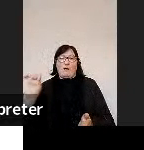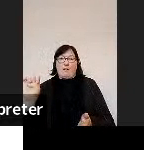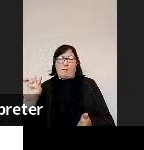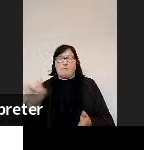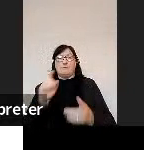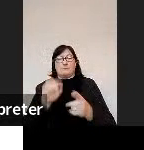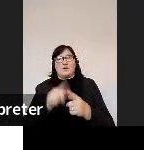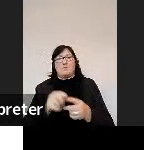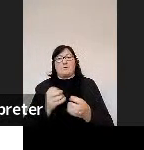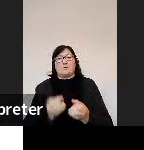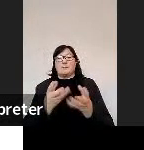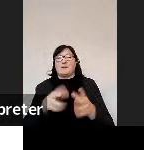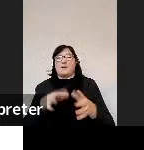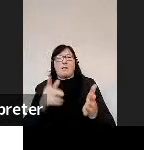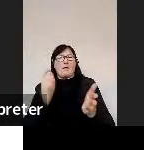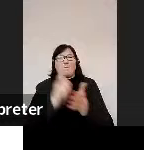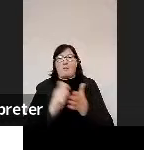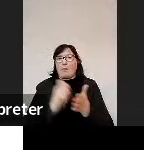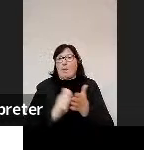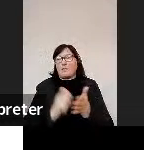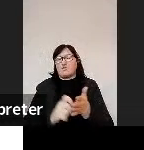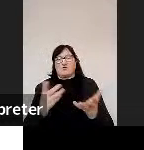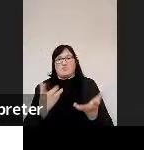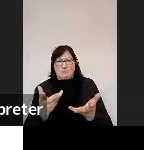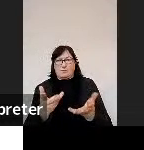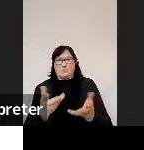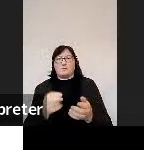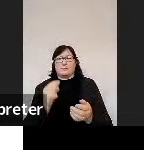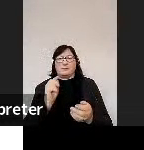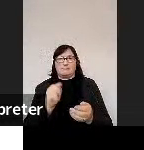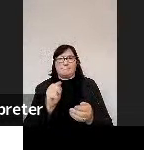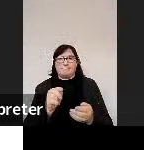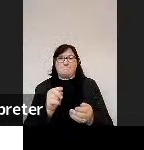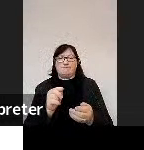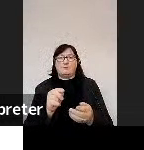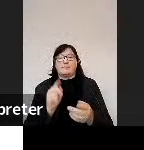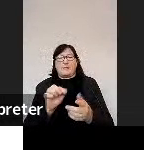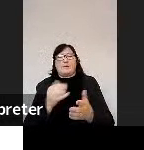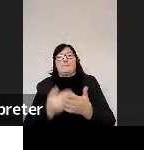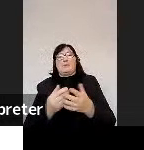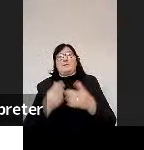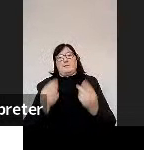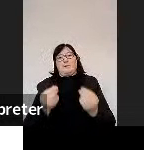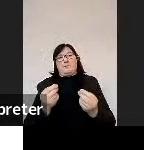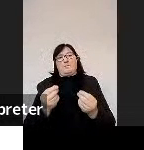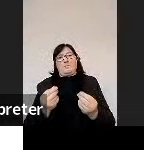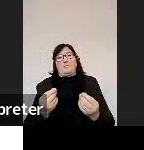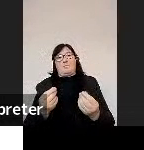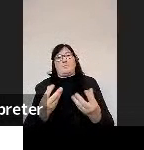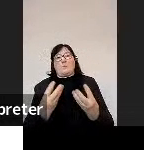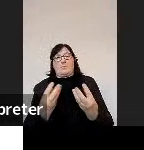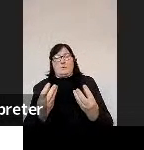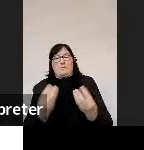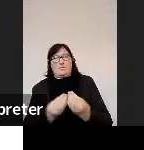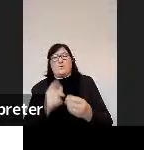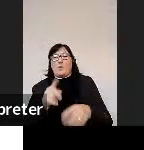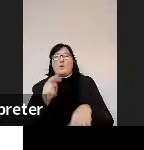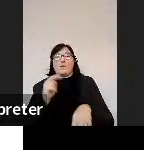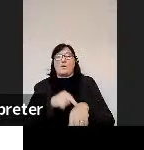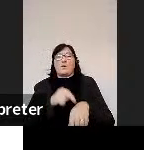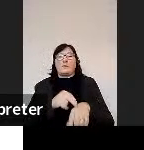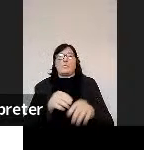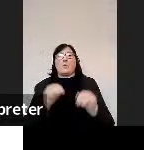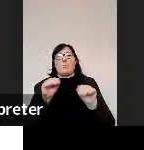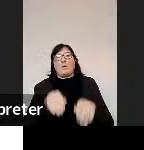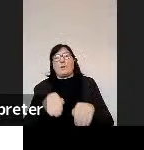applications. And these subsequent applications can be done in parallel, so you don't need to wait for each one to be approved before